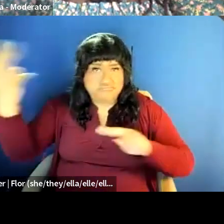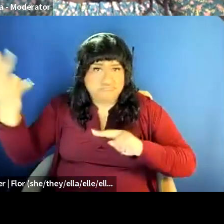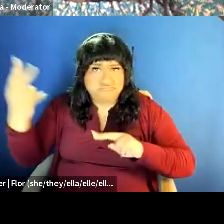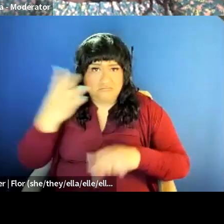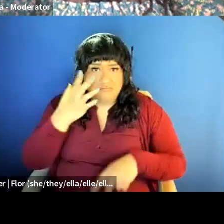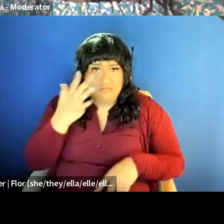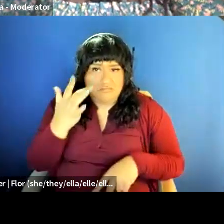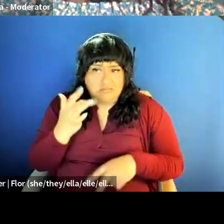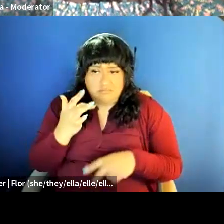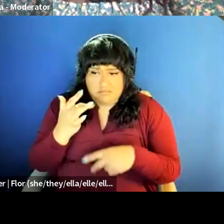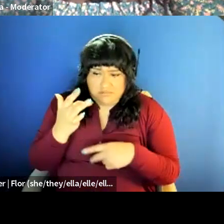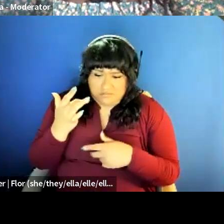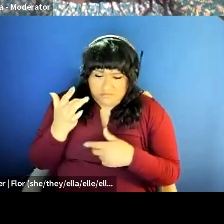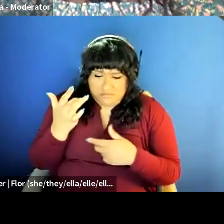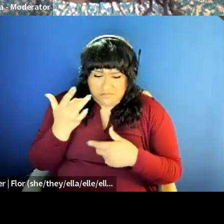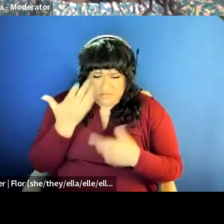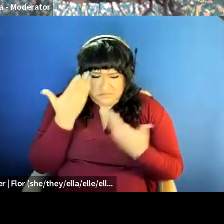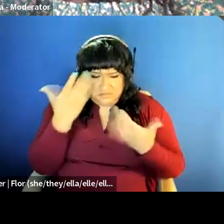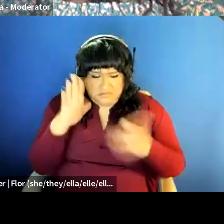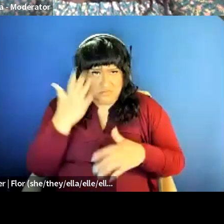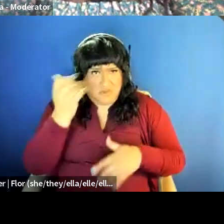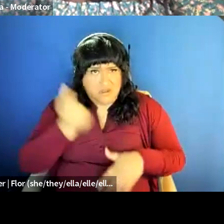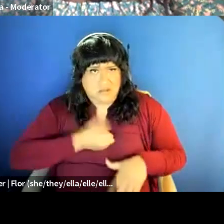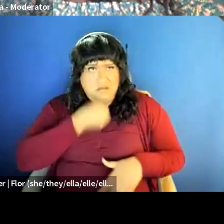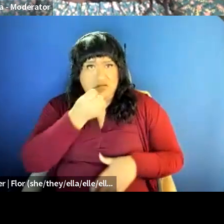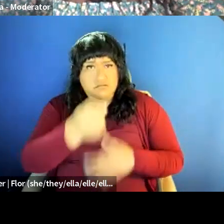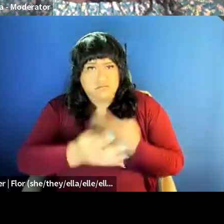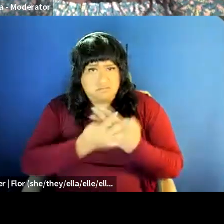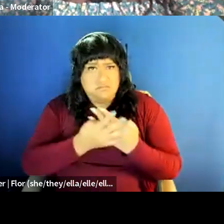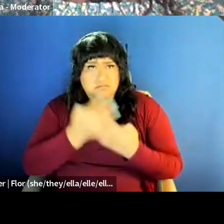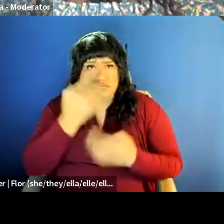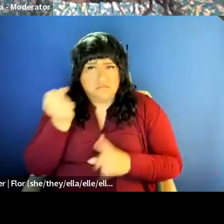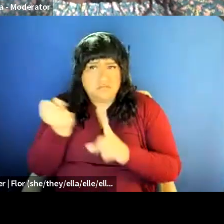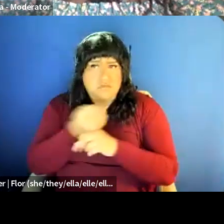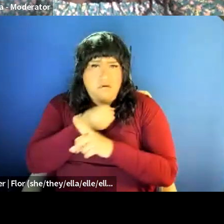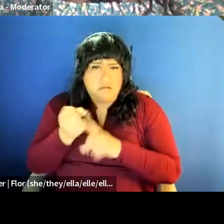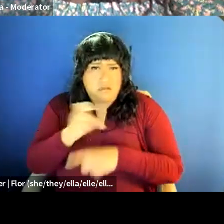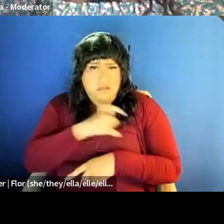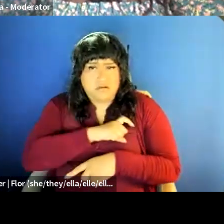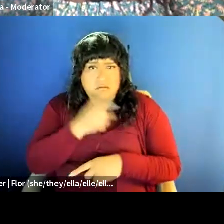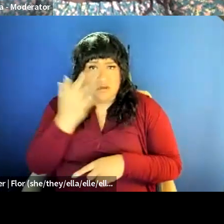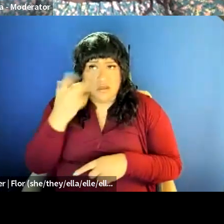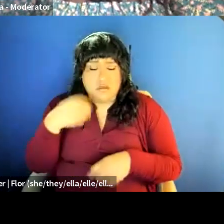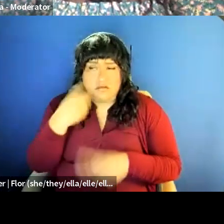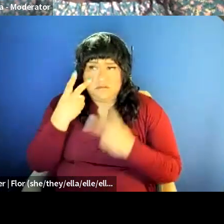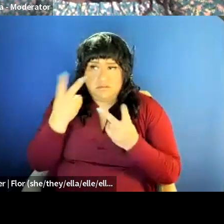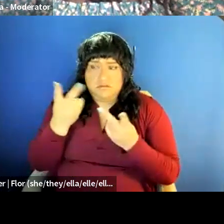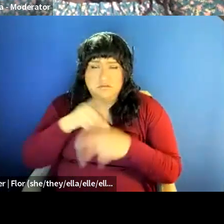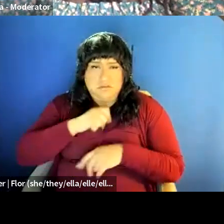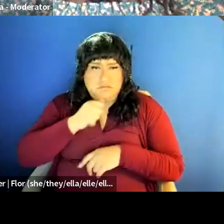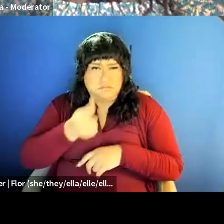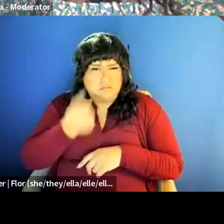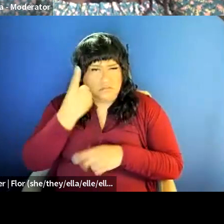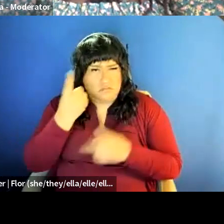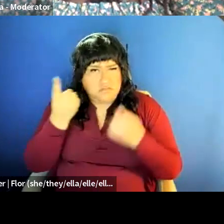several years in a prison for felony assault on an officer because they didn't understand what was happening at the time. Like, there's just so